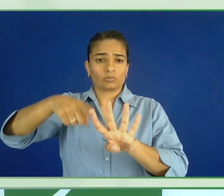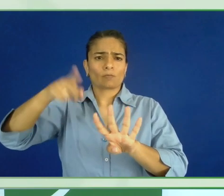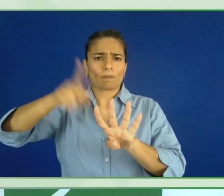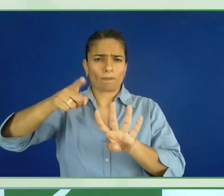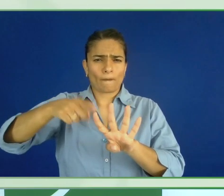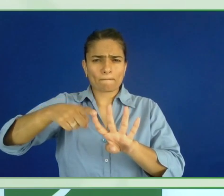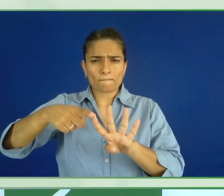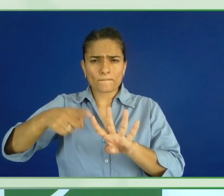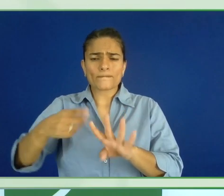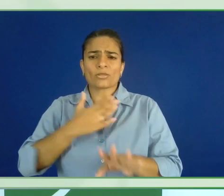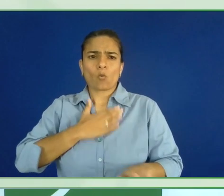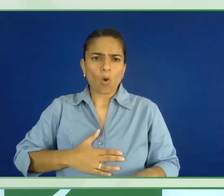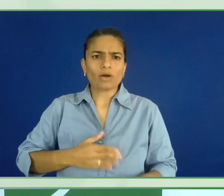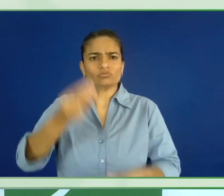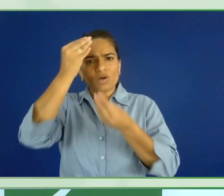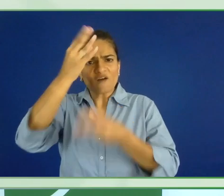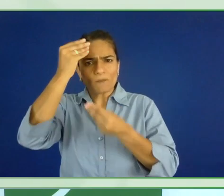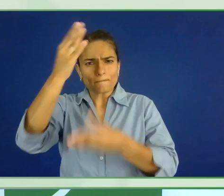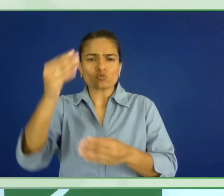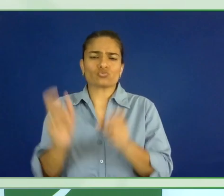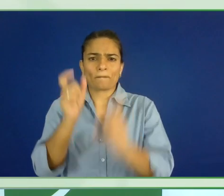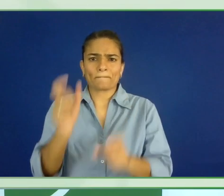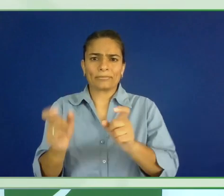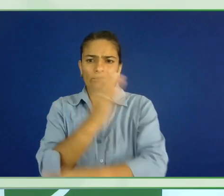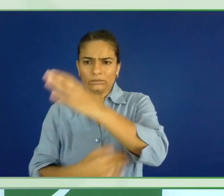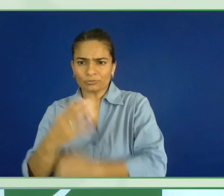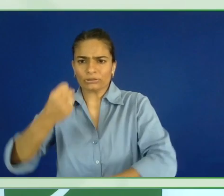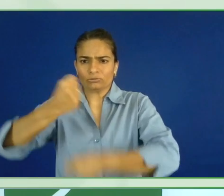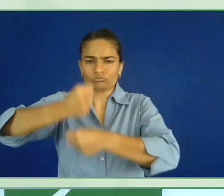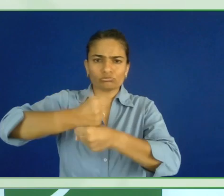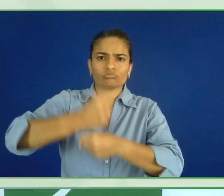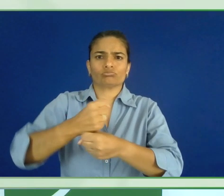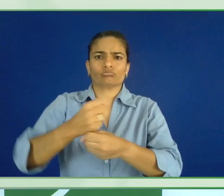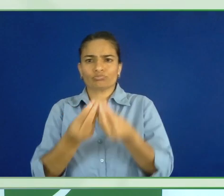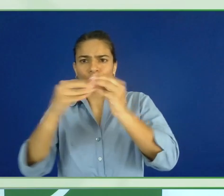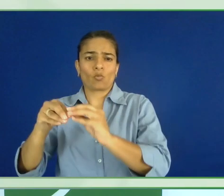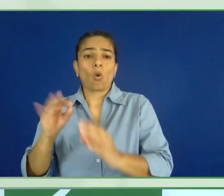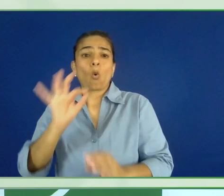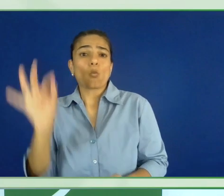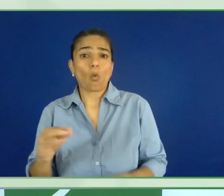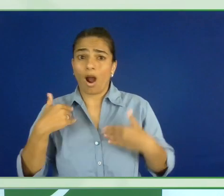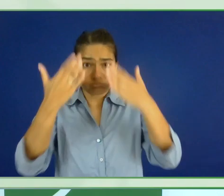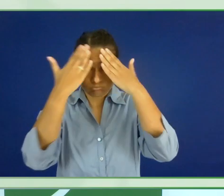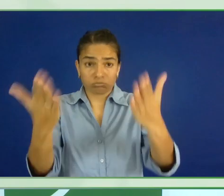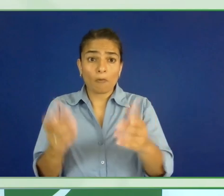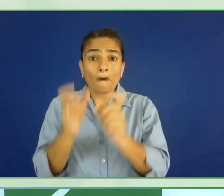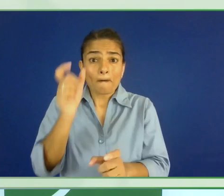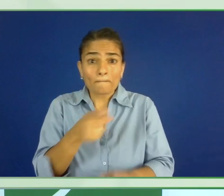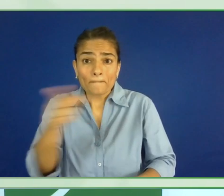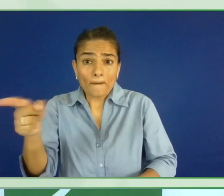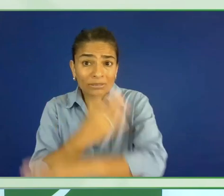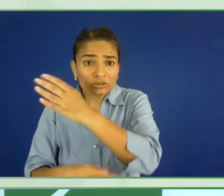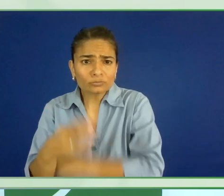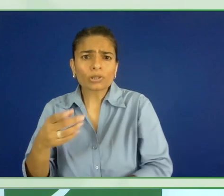disability and labor market, because sometimes we don't even know where are persons with disability and what's our knowledge or experience. That's important, so we work